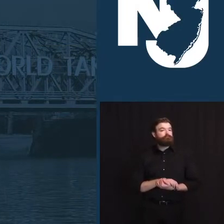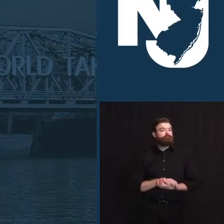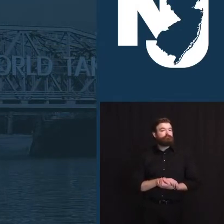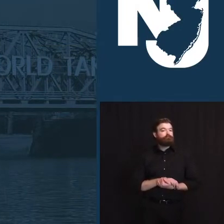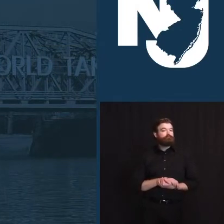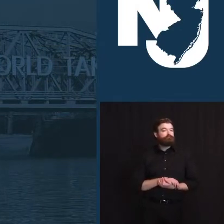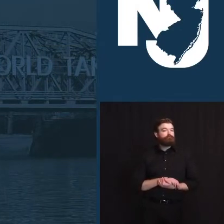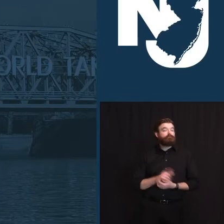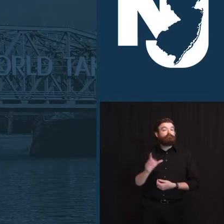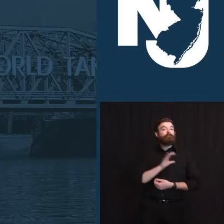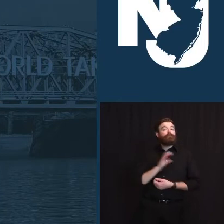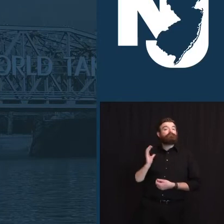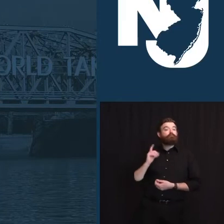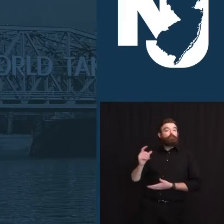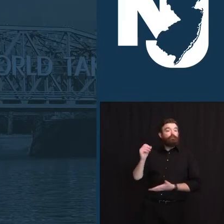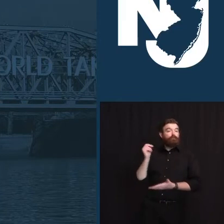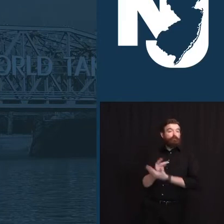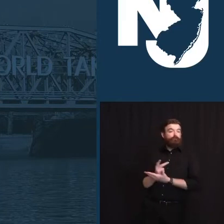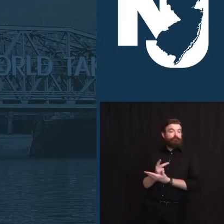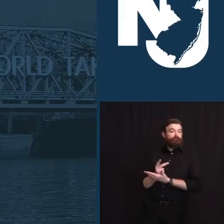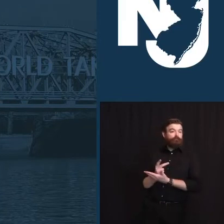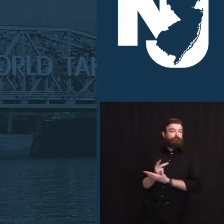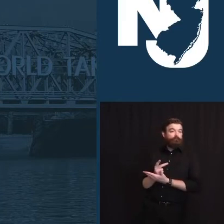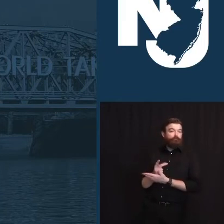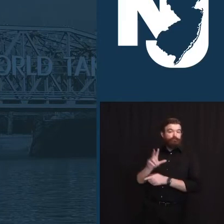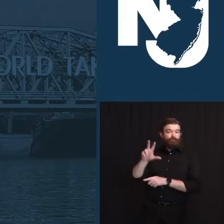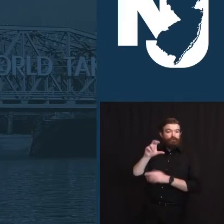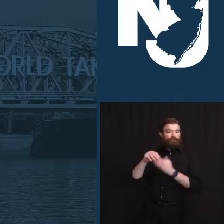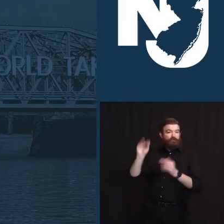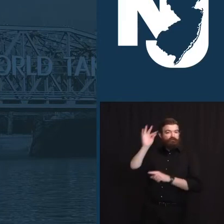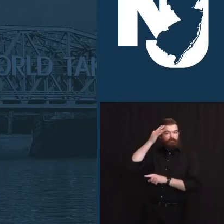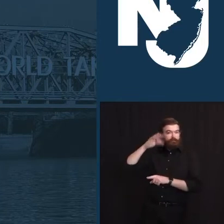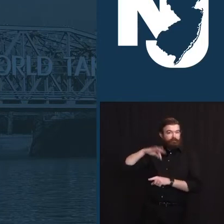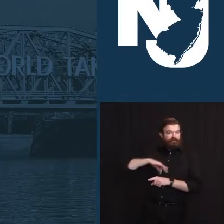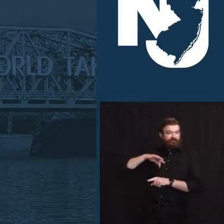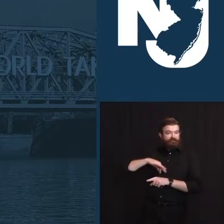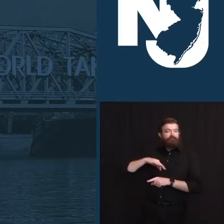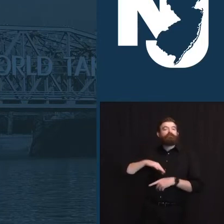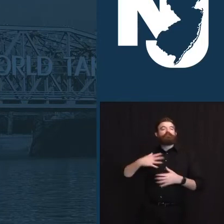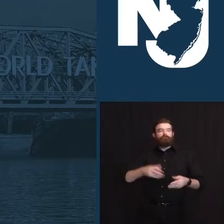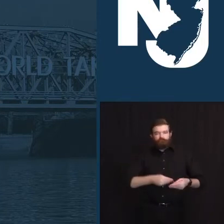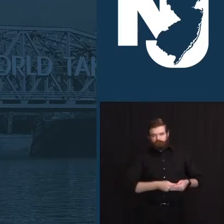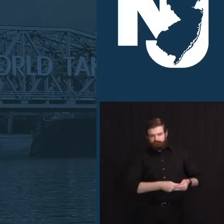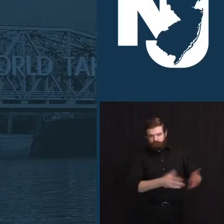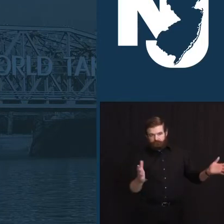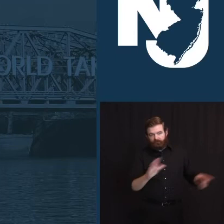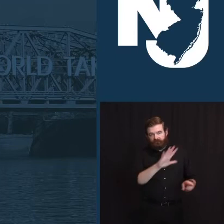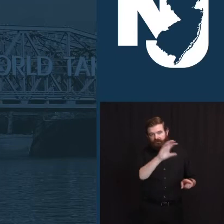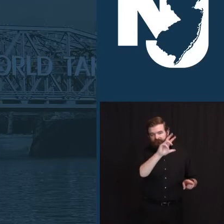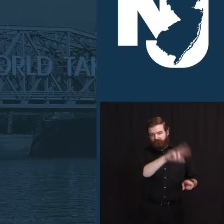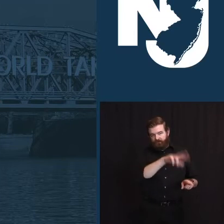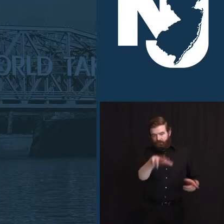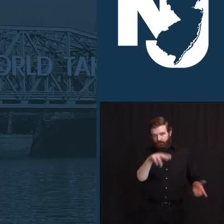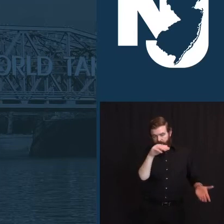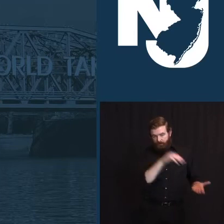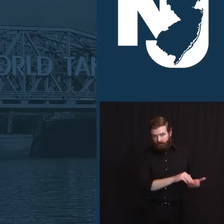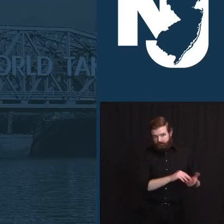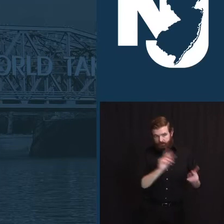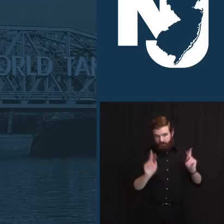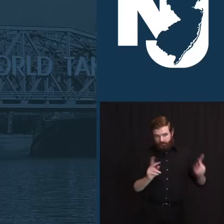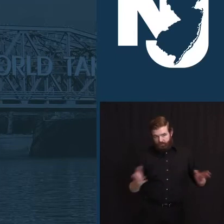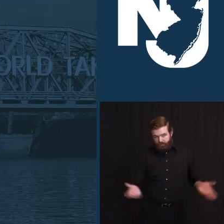former administration have hit the bank accounts of approximately 533,000 eligible New Jersey workers. And